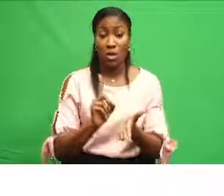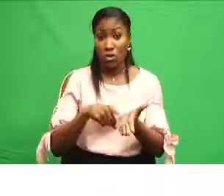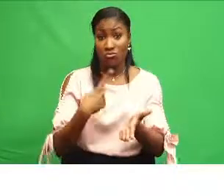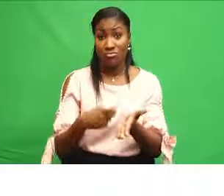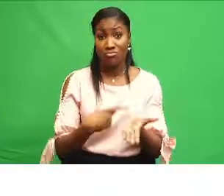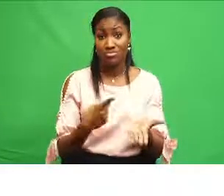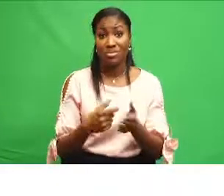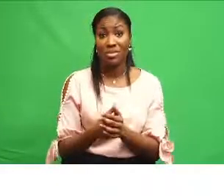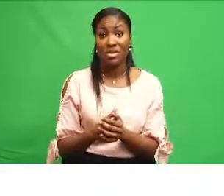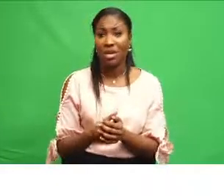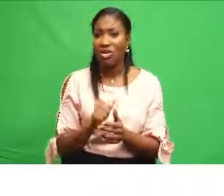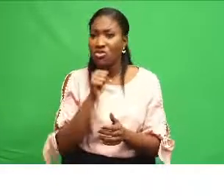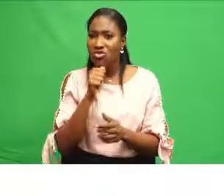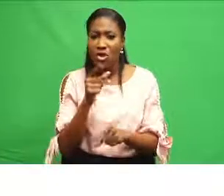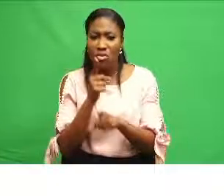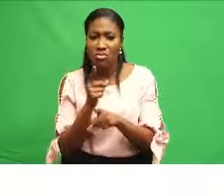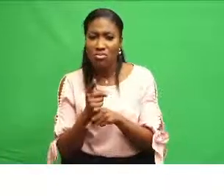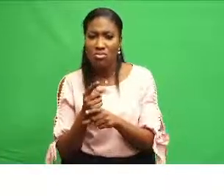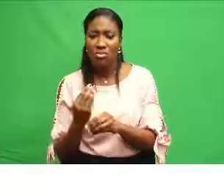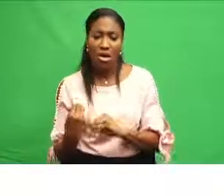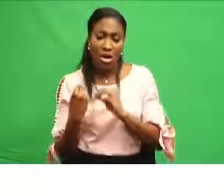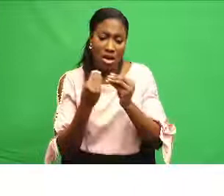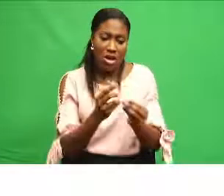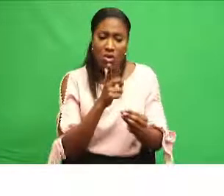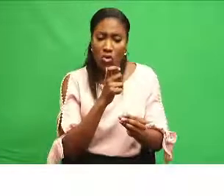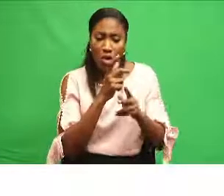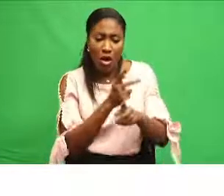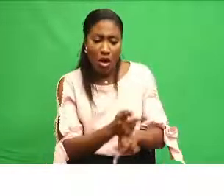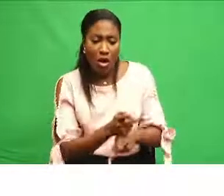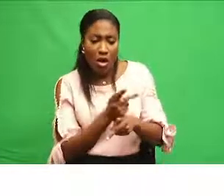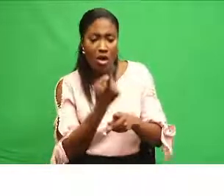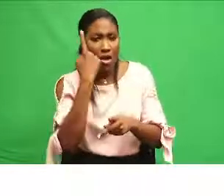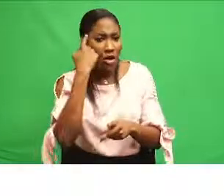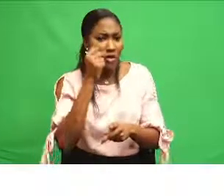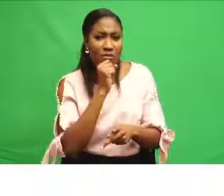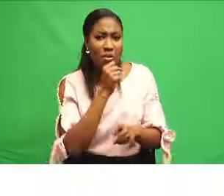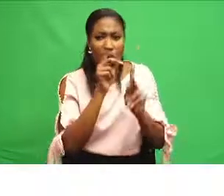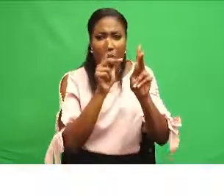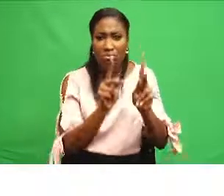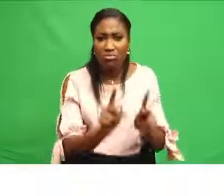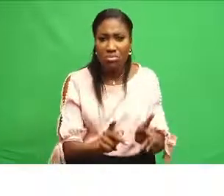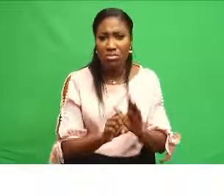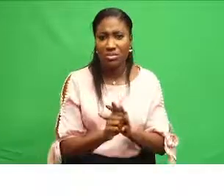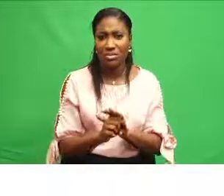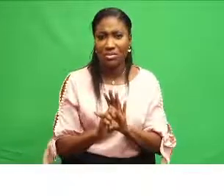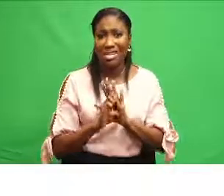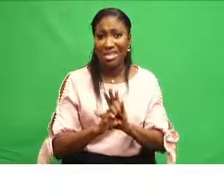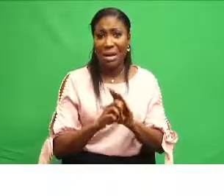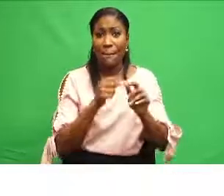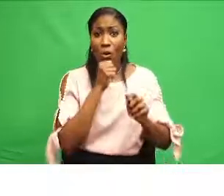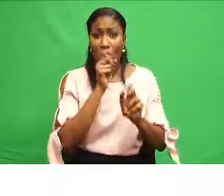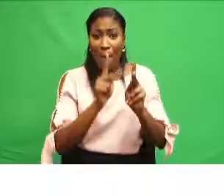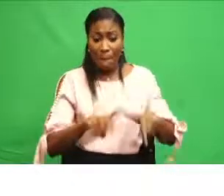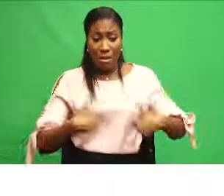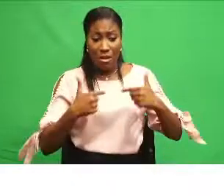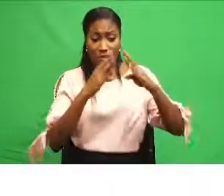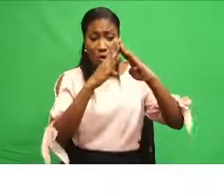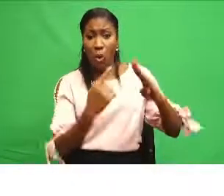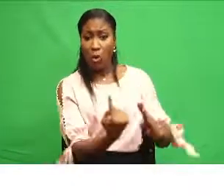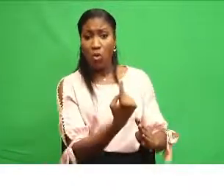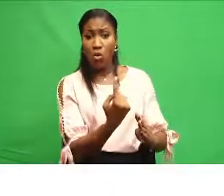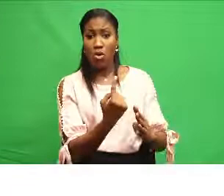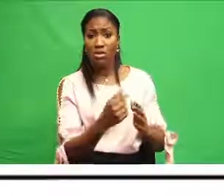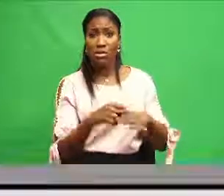for providing care. So their house is falling apart, the roof is not fixed, it's leaking, the grass is growing. Untreated medical or mental